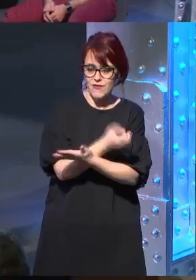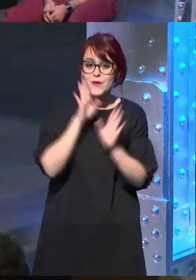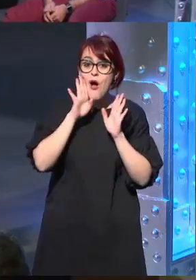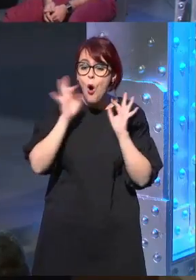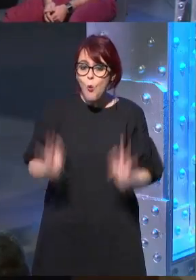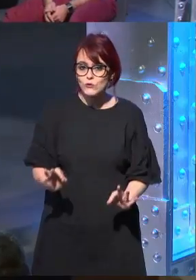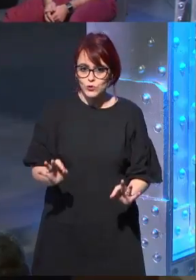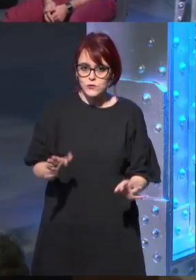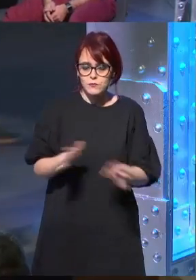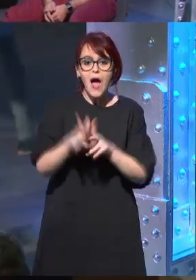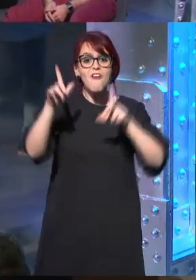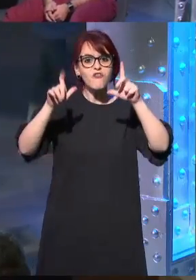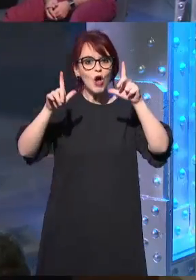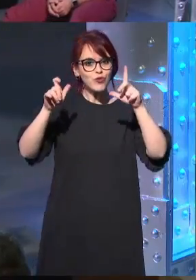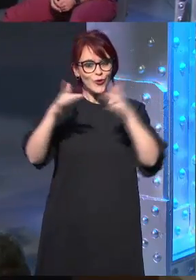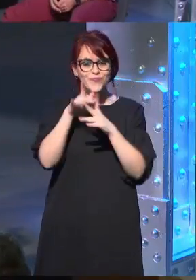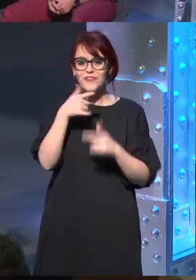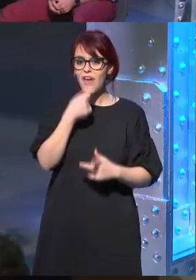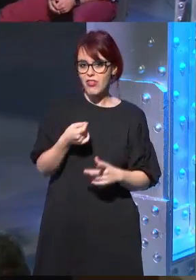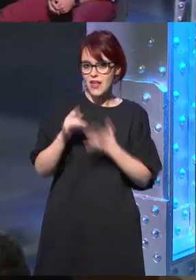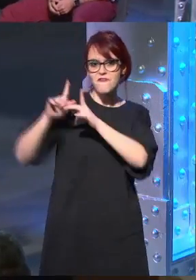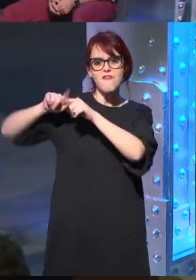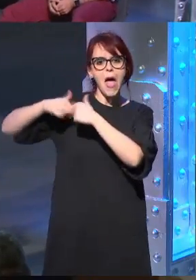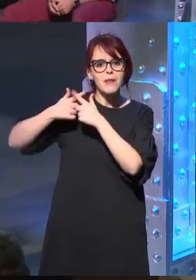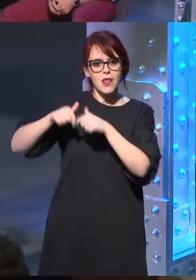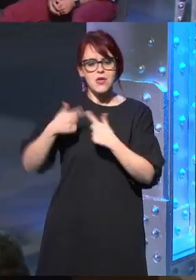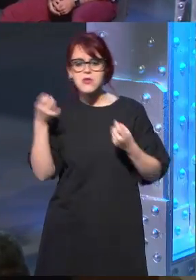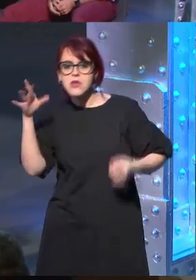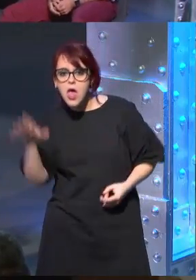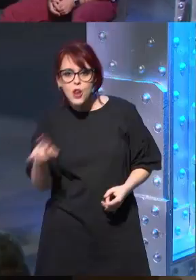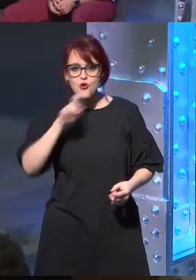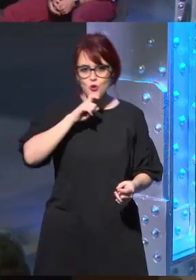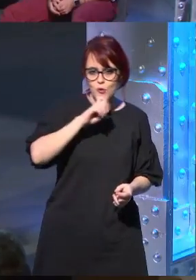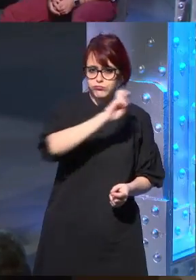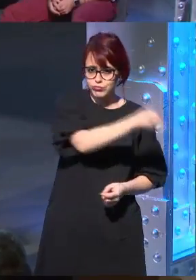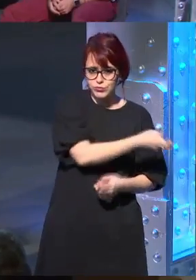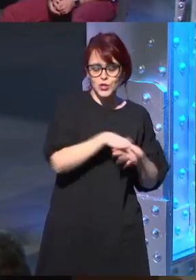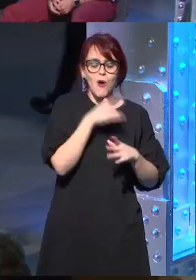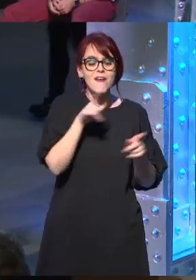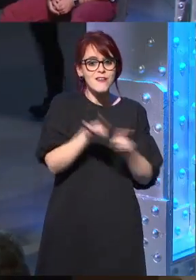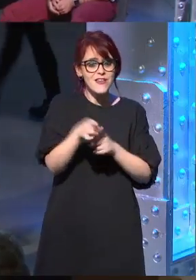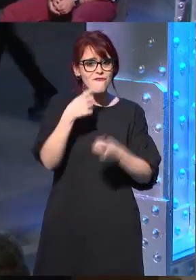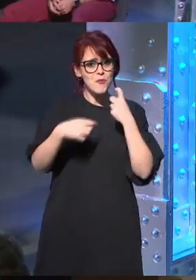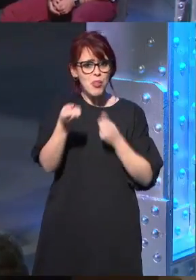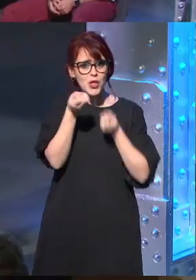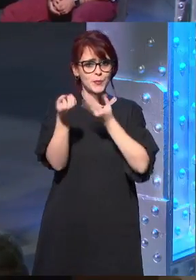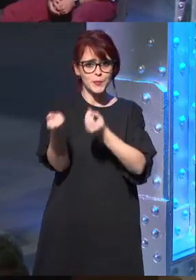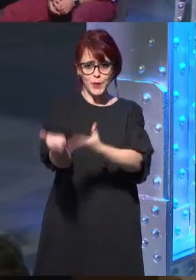school you're attending, where you are at a certain time, etc. We need to wonder